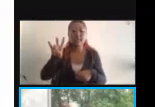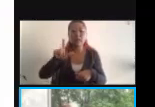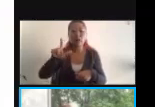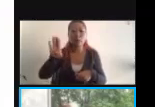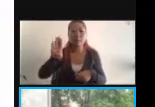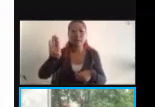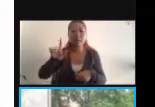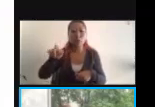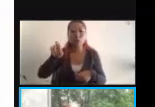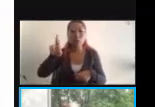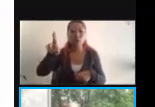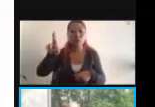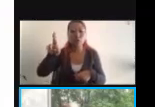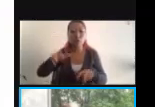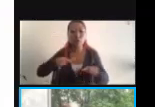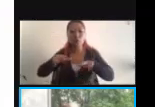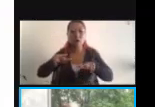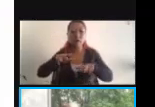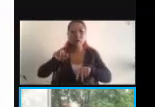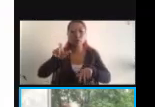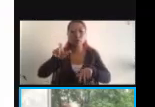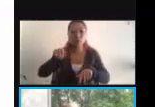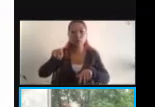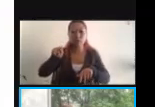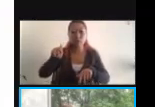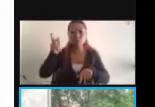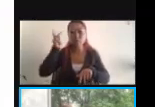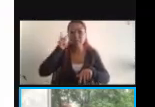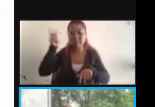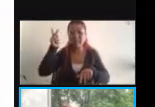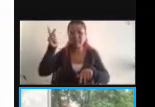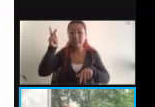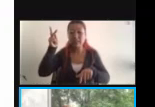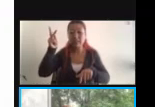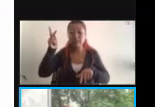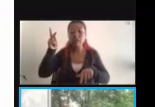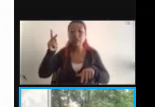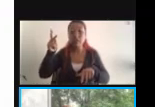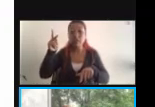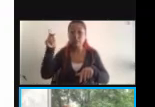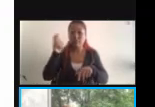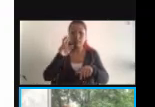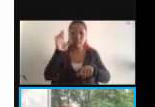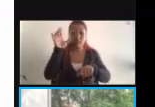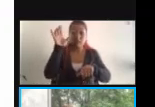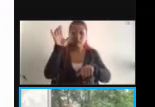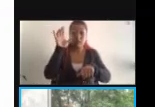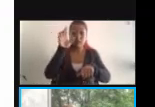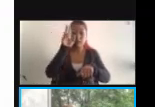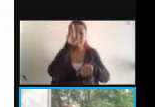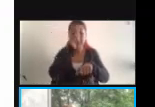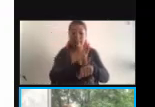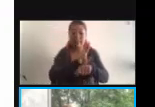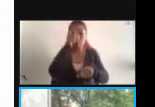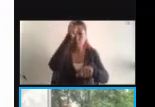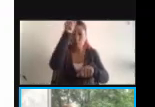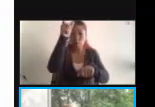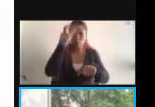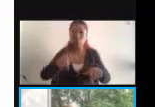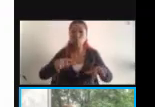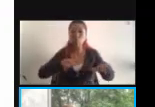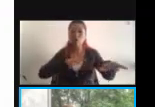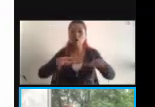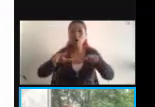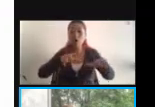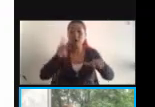we have seen astronauts walking on the moon. And it was also custom made for the